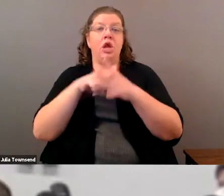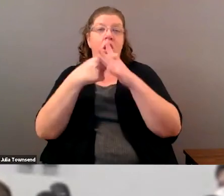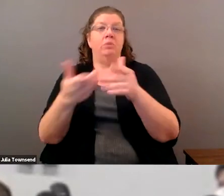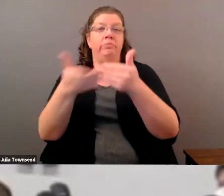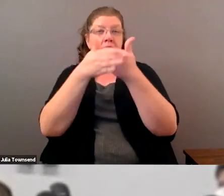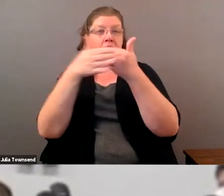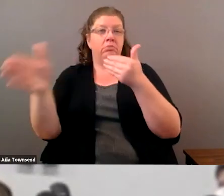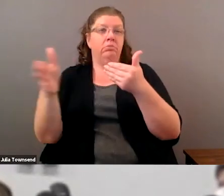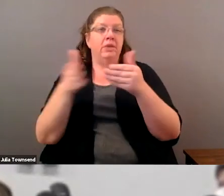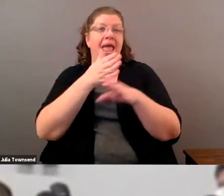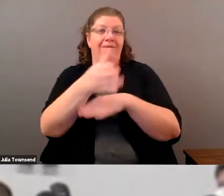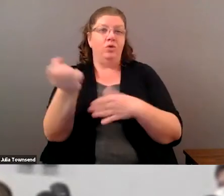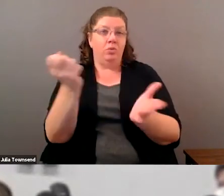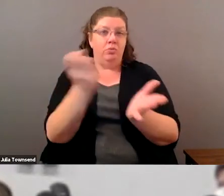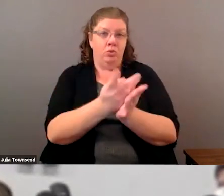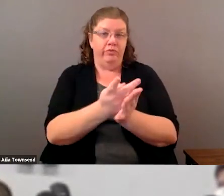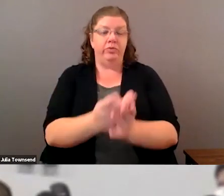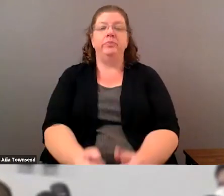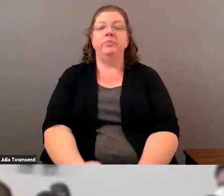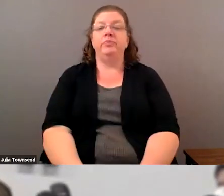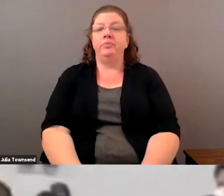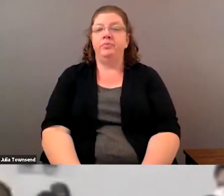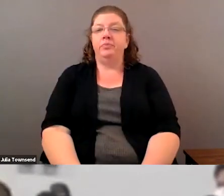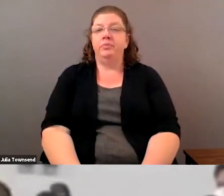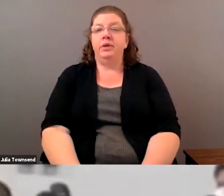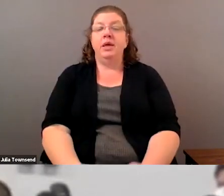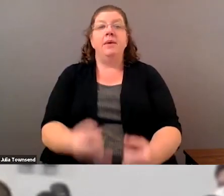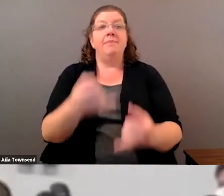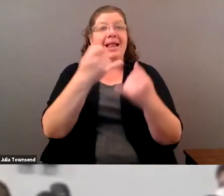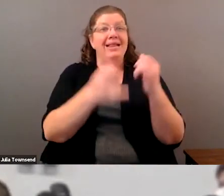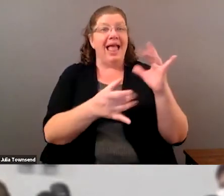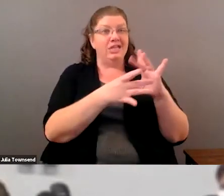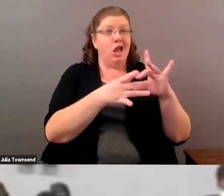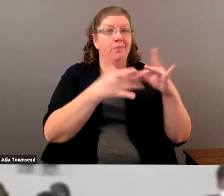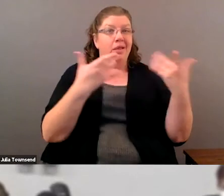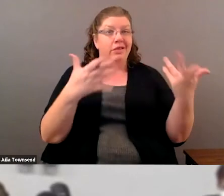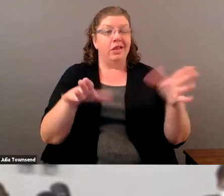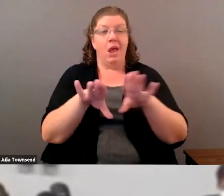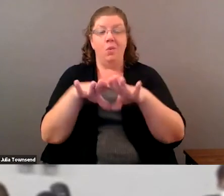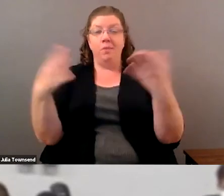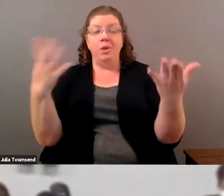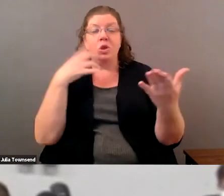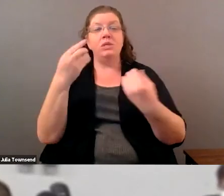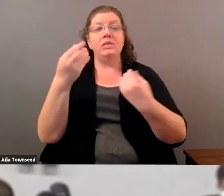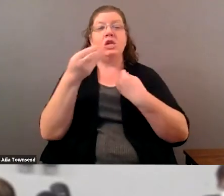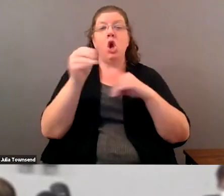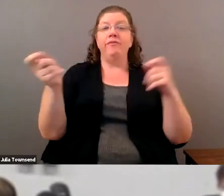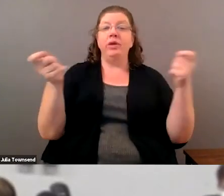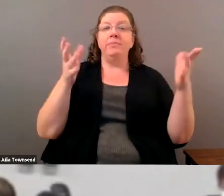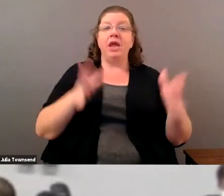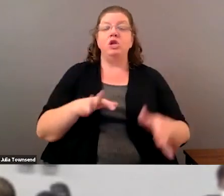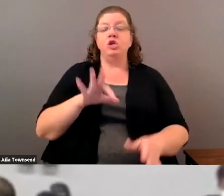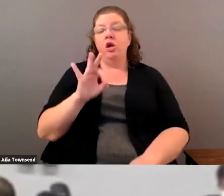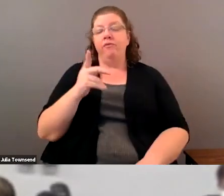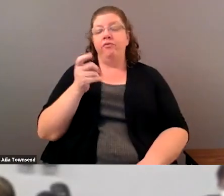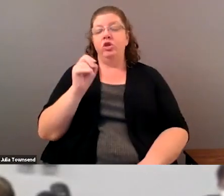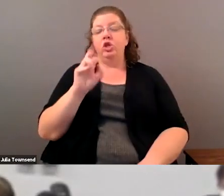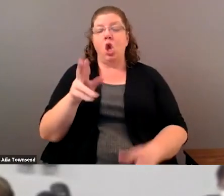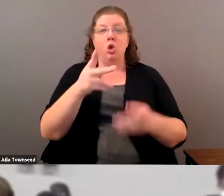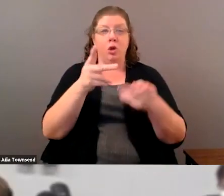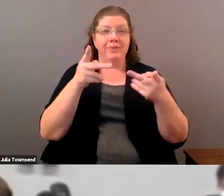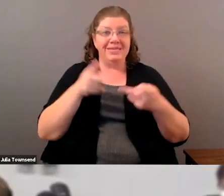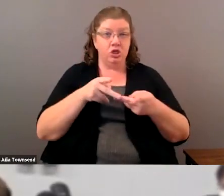approval. The last comment I'll make before I turn it over is there is an office manager floater position you may have noticed in